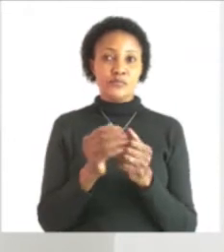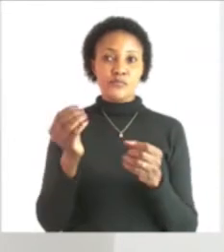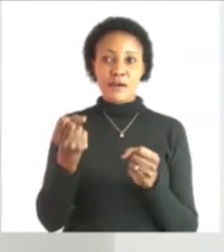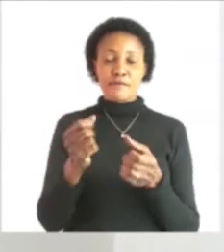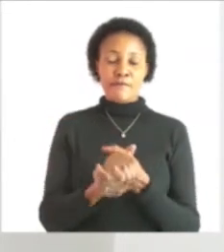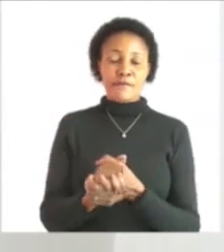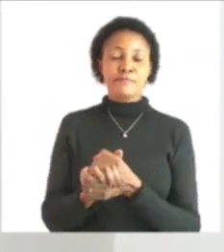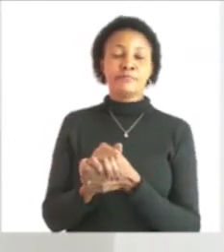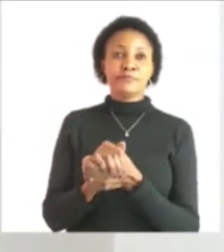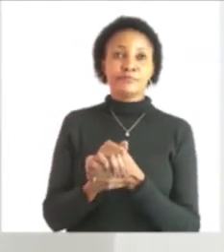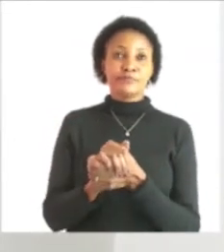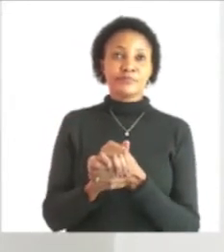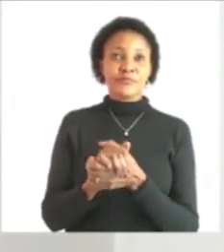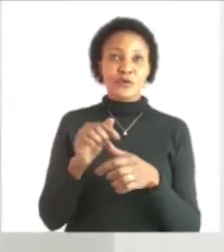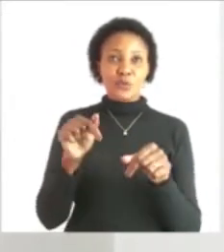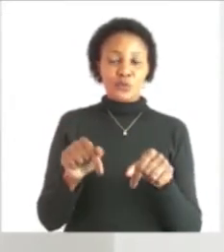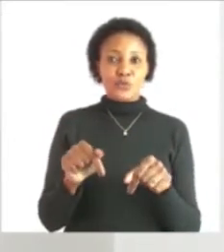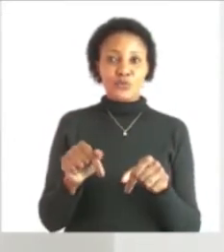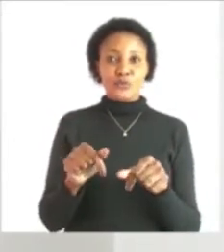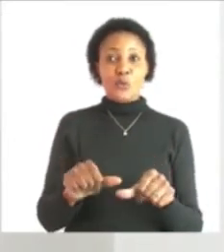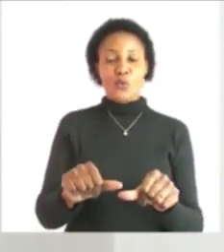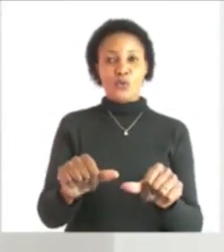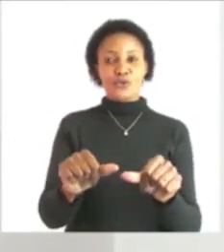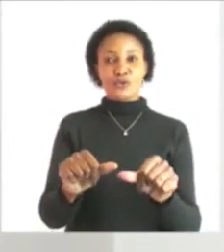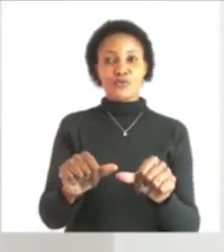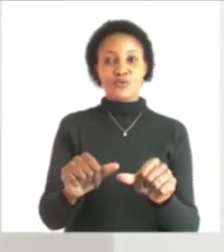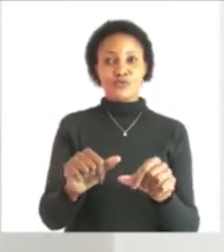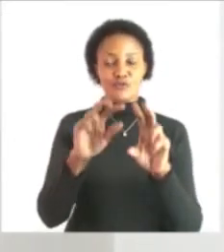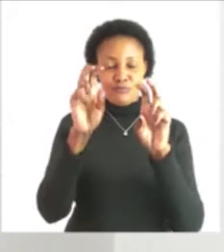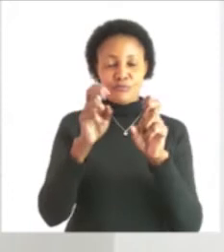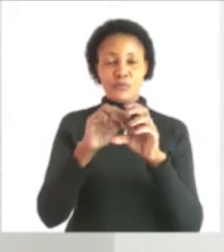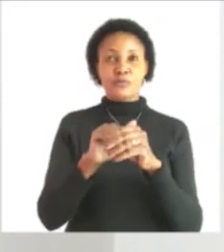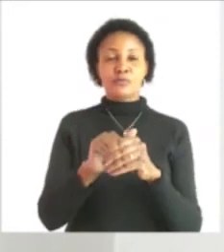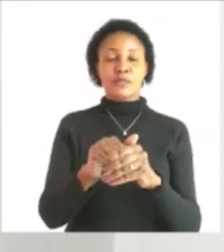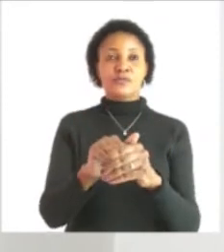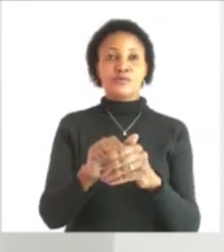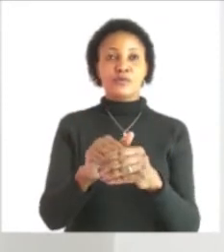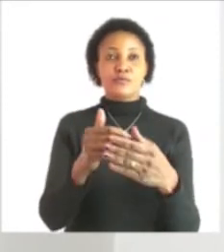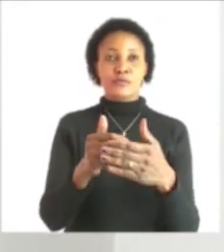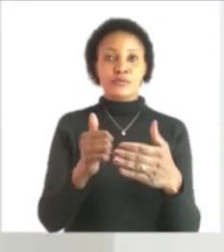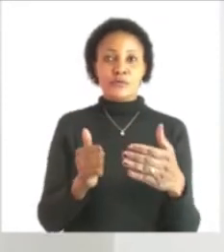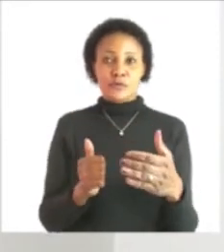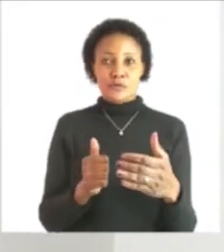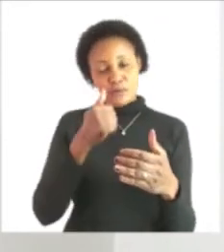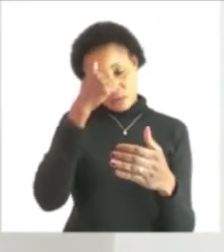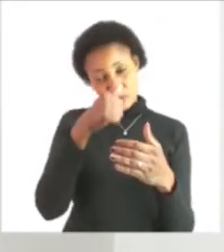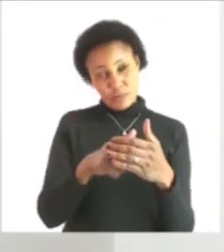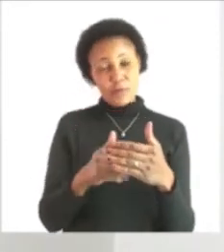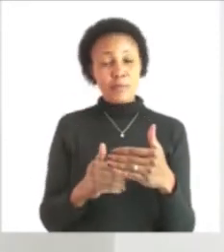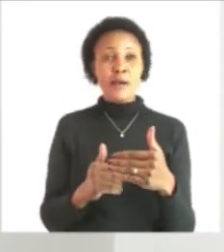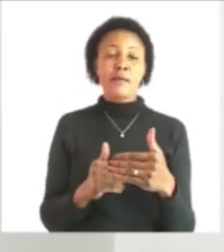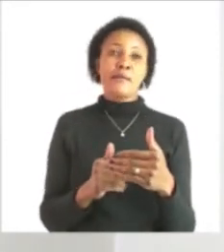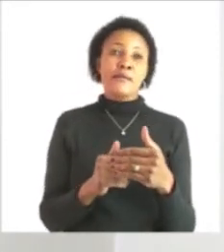friend. We are still busy with the topic of transport, but before we go on with our lesson of